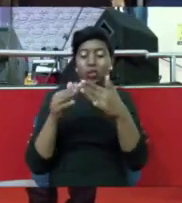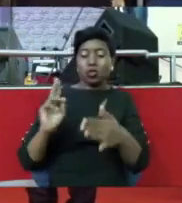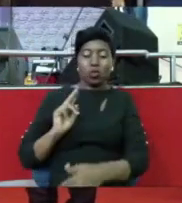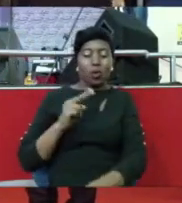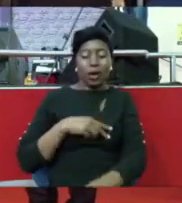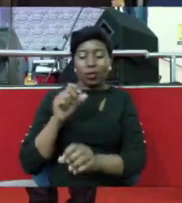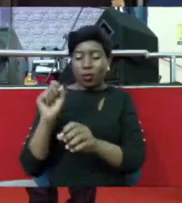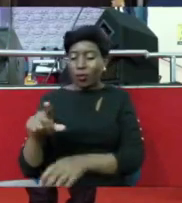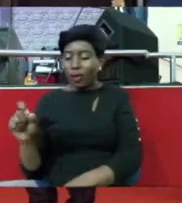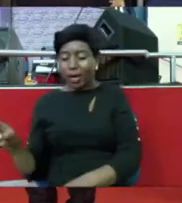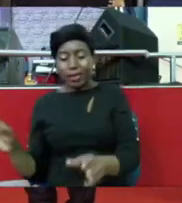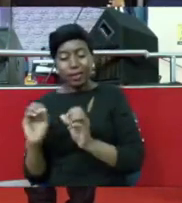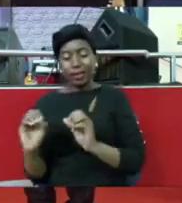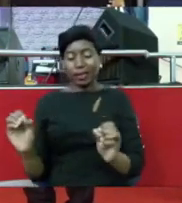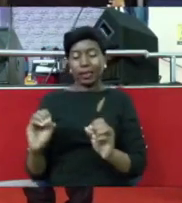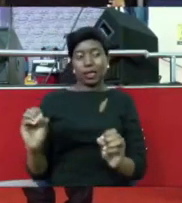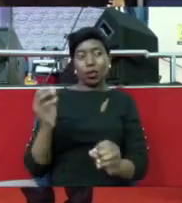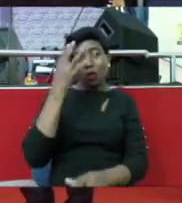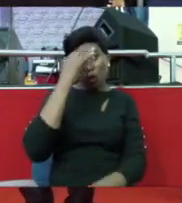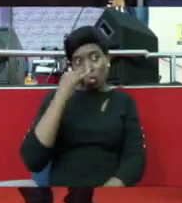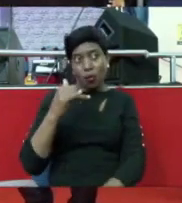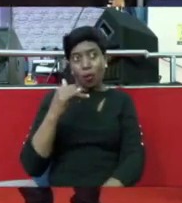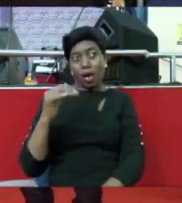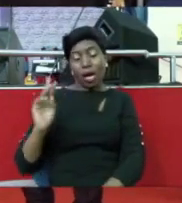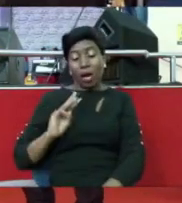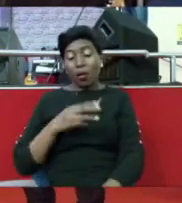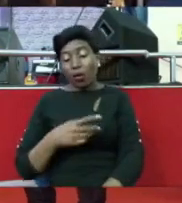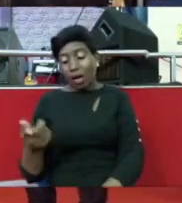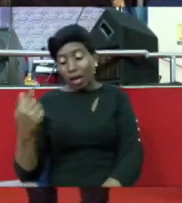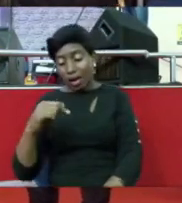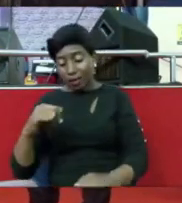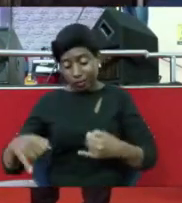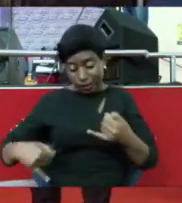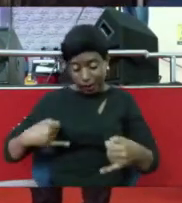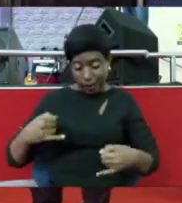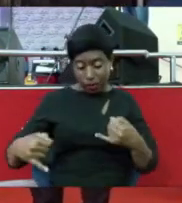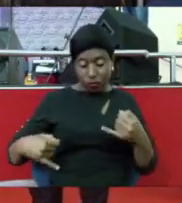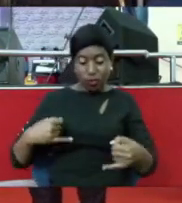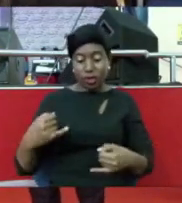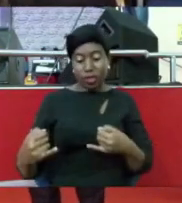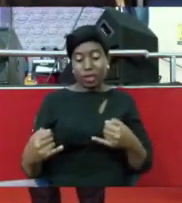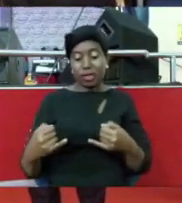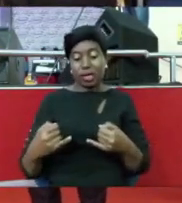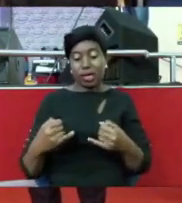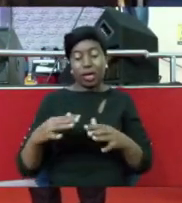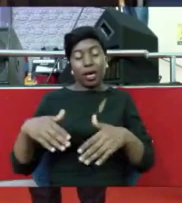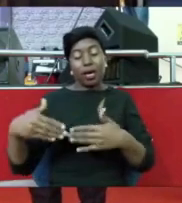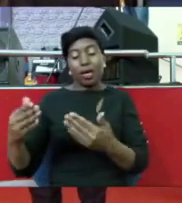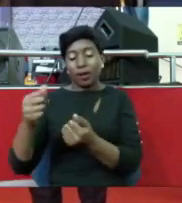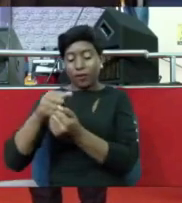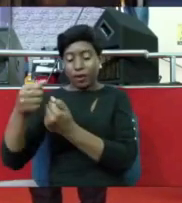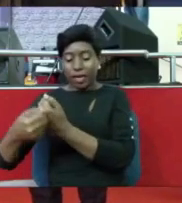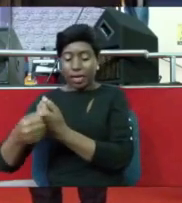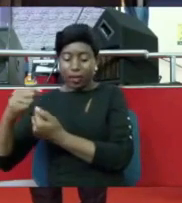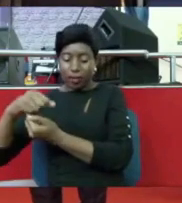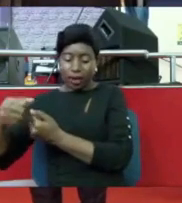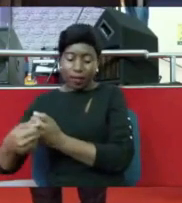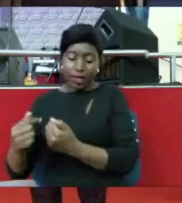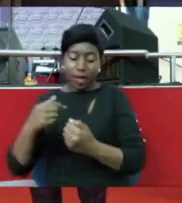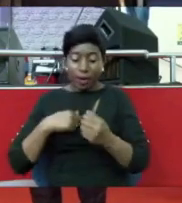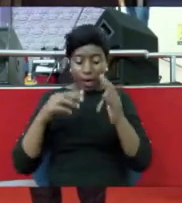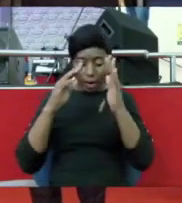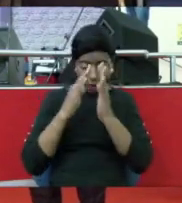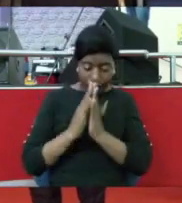planting. Haitatuzuia kupanda. Because we shall come rejoicing. Kwa sababu tutakuja tukisherehekea. Bringing in the sheaves. Lord God, I pray. Mungu Baba